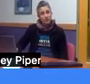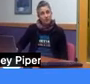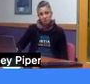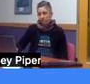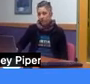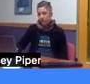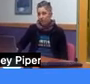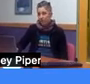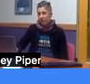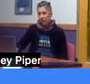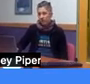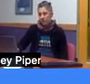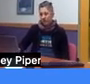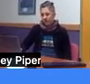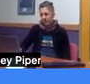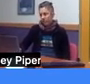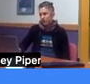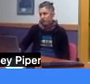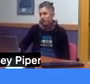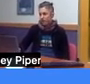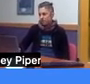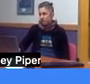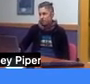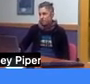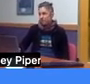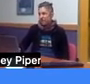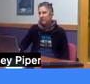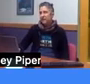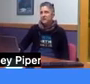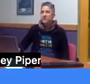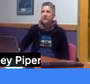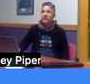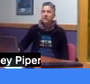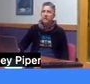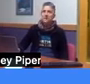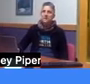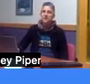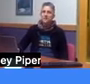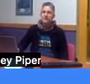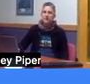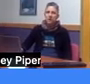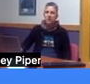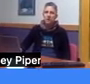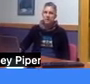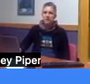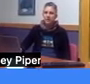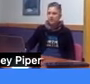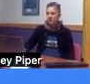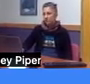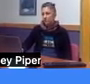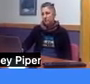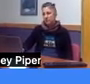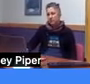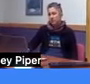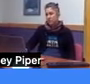referring patients to trauma-informed providers when possible. I think that something that isn't necessarily talked about as